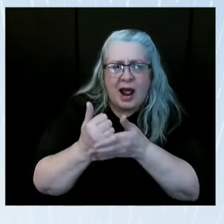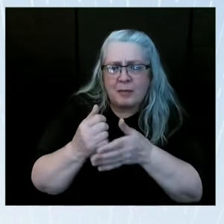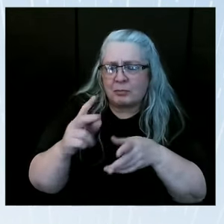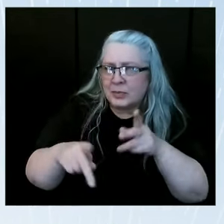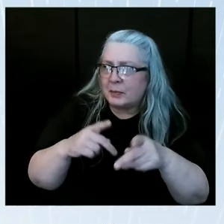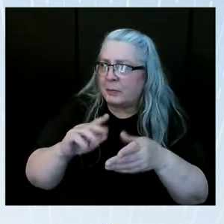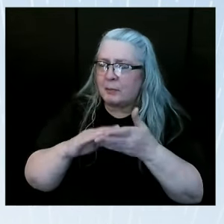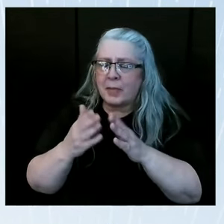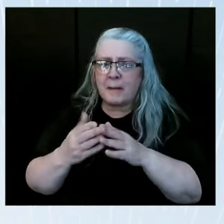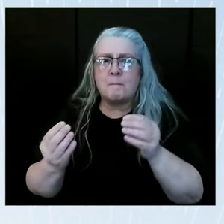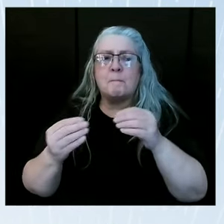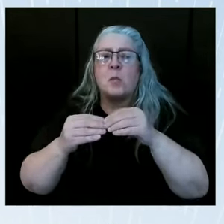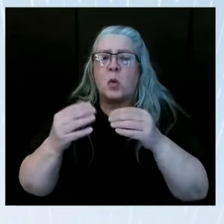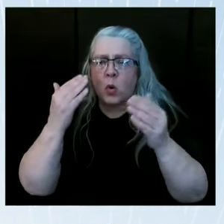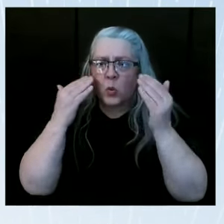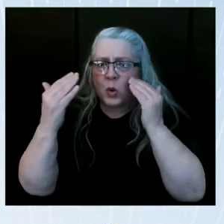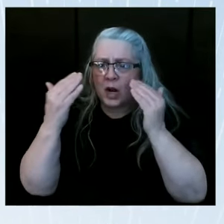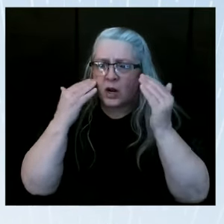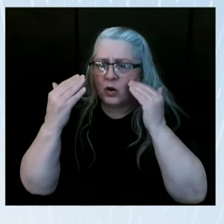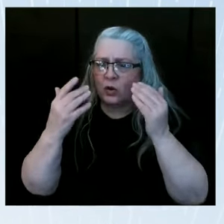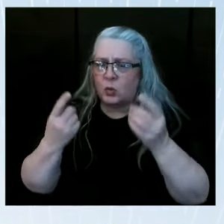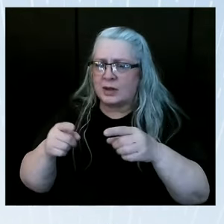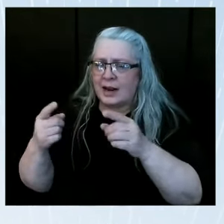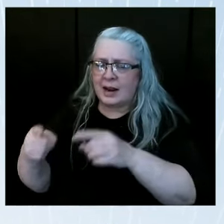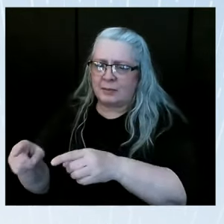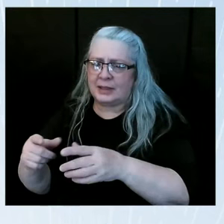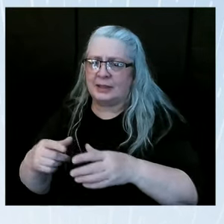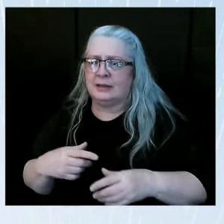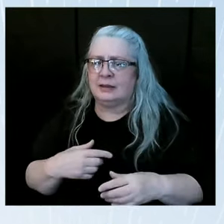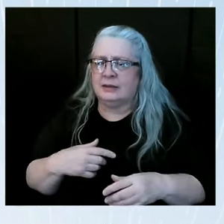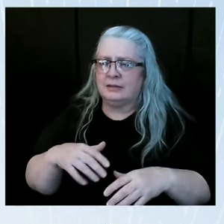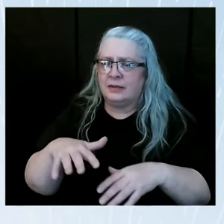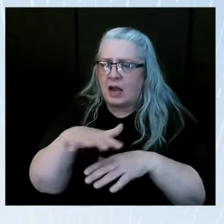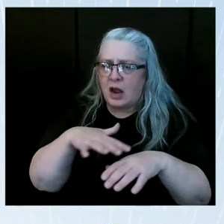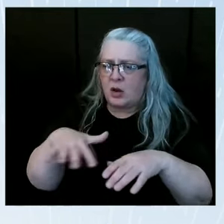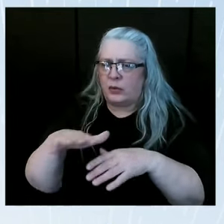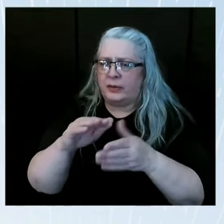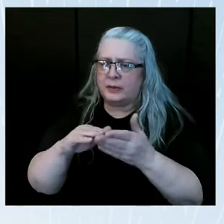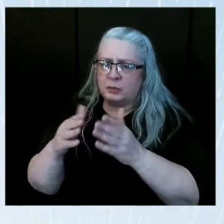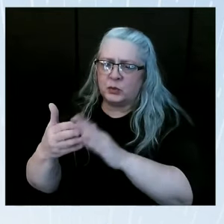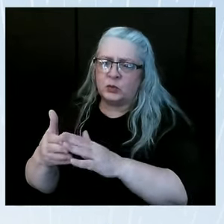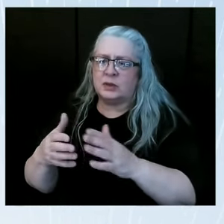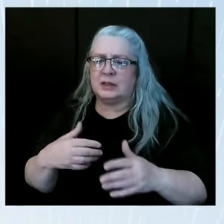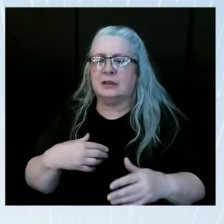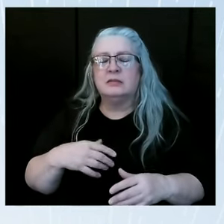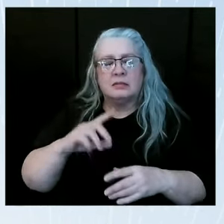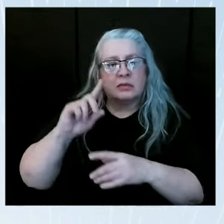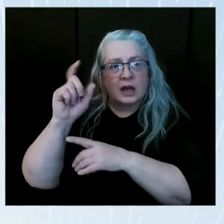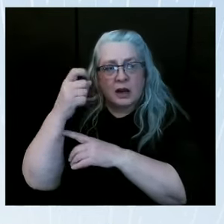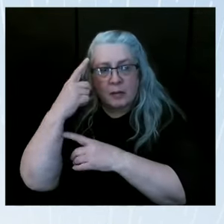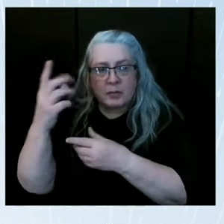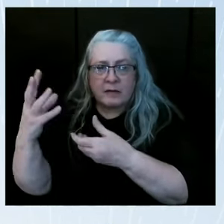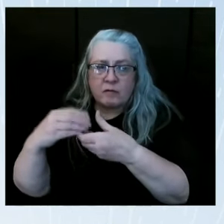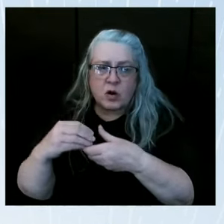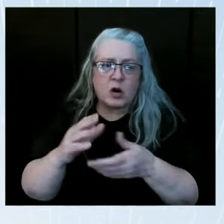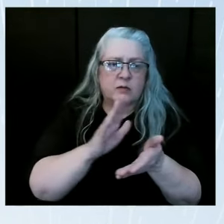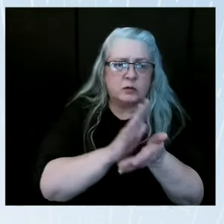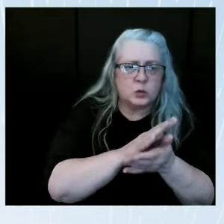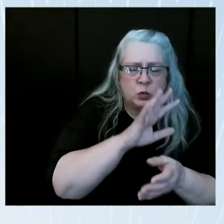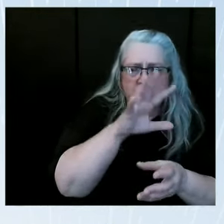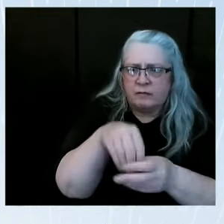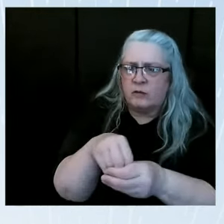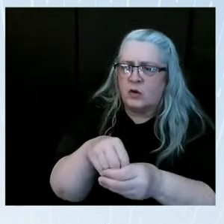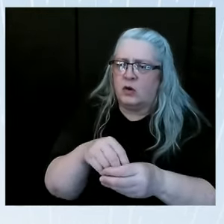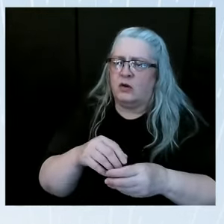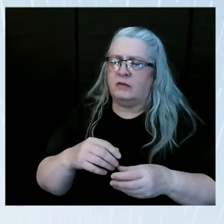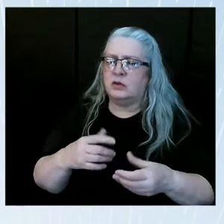government approach as a school leader is the best and most helpful that we can work on this together. And I want to say that the